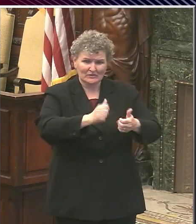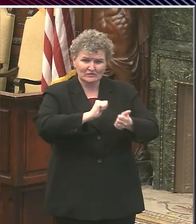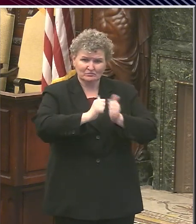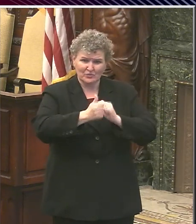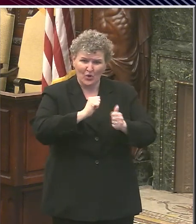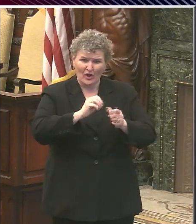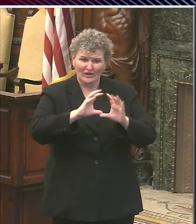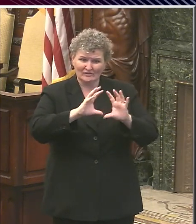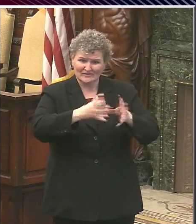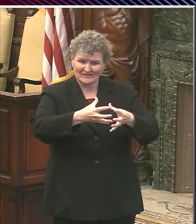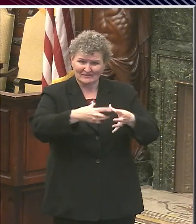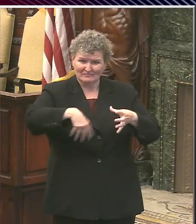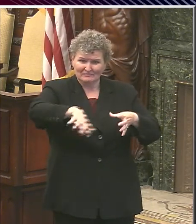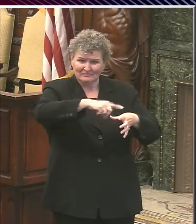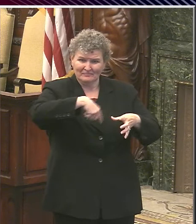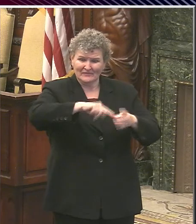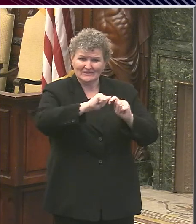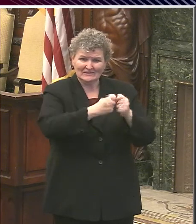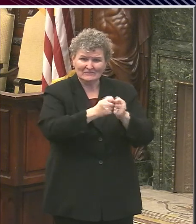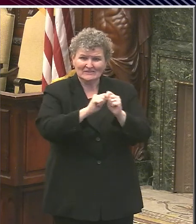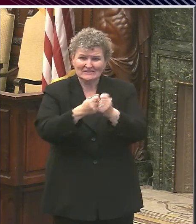social distancing?